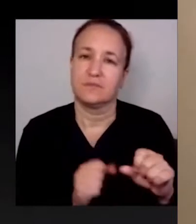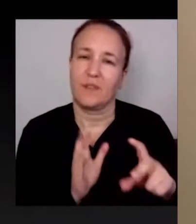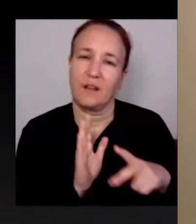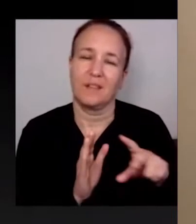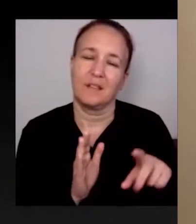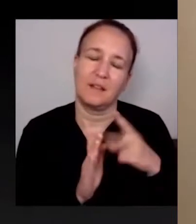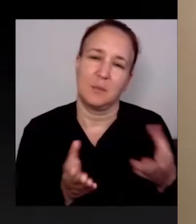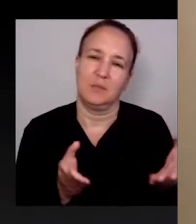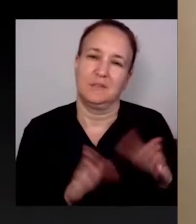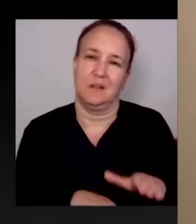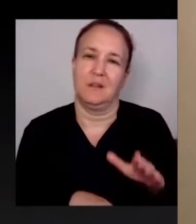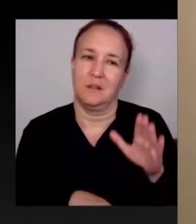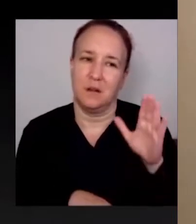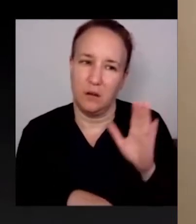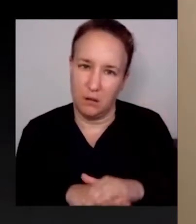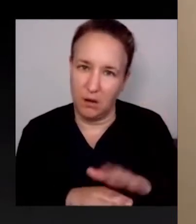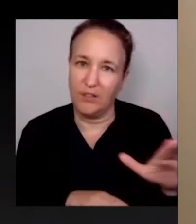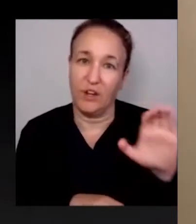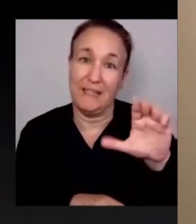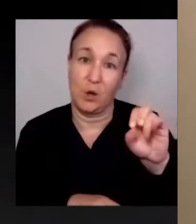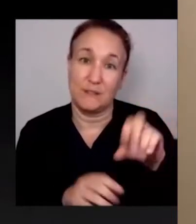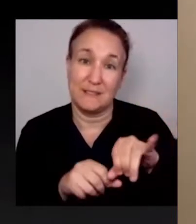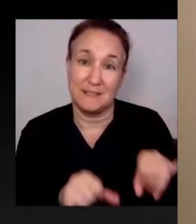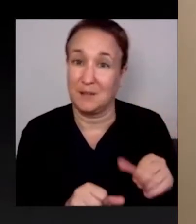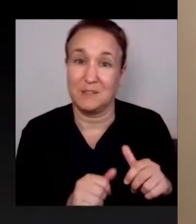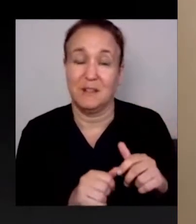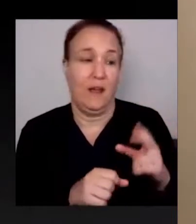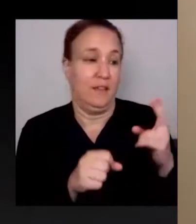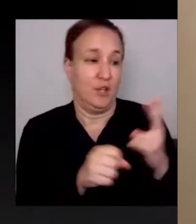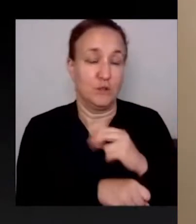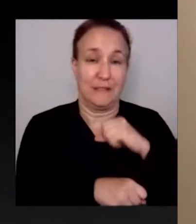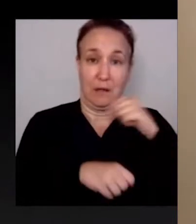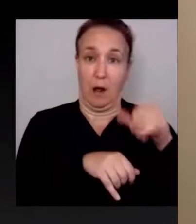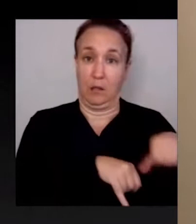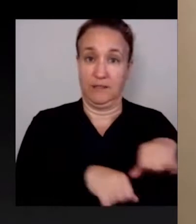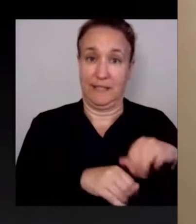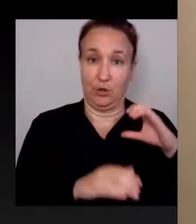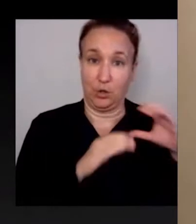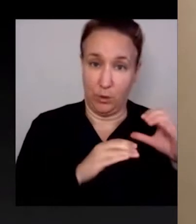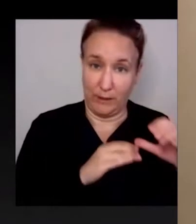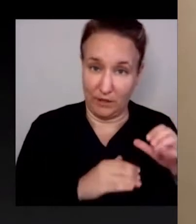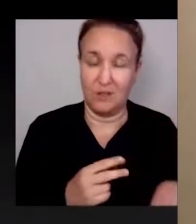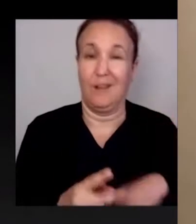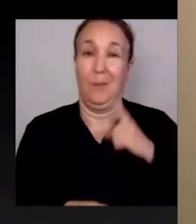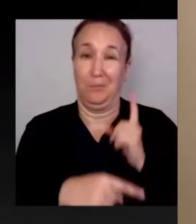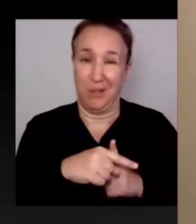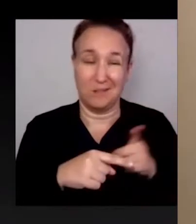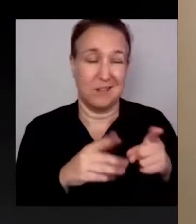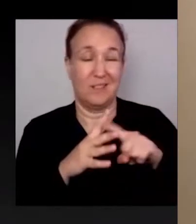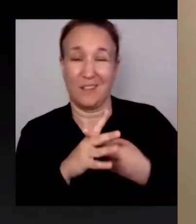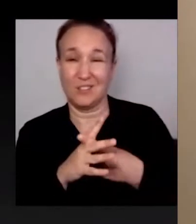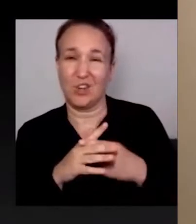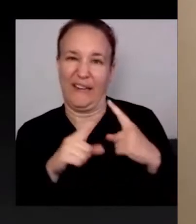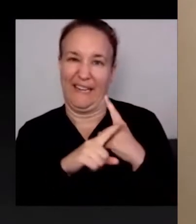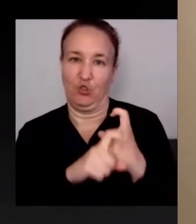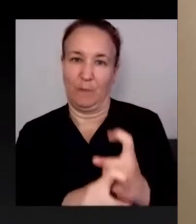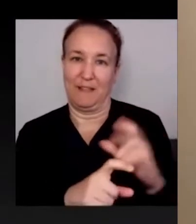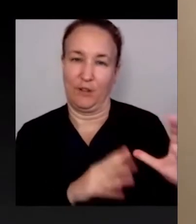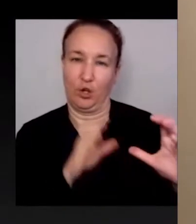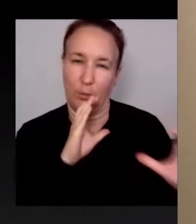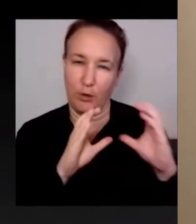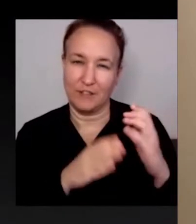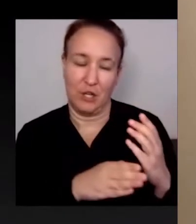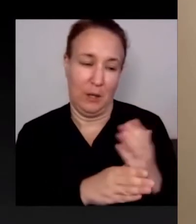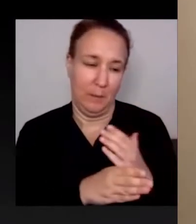their peripherals ecosystems by not only using non-standard communication, but they actually started encrypting the communication between